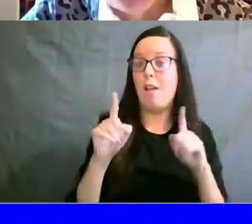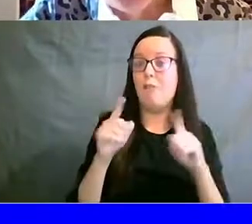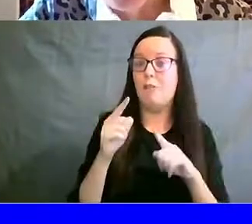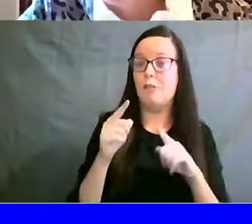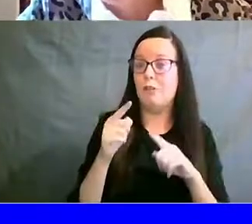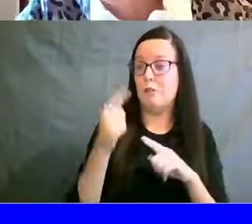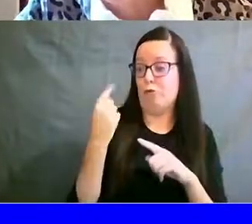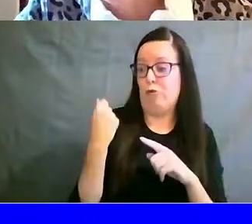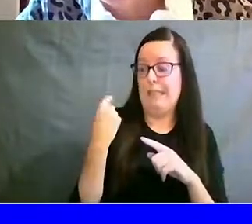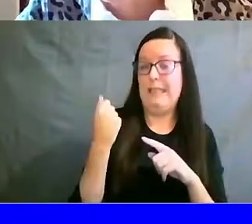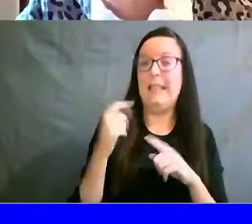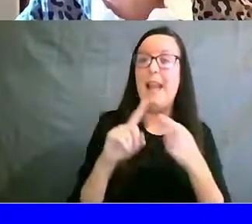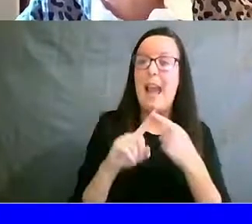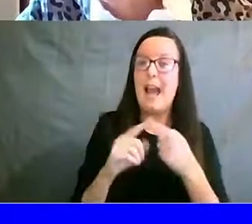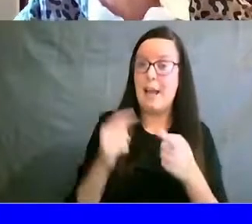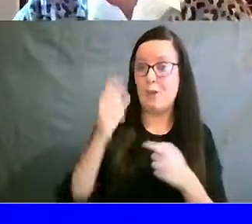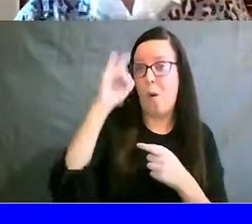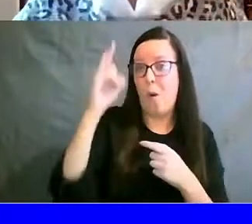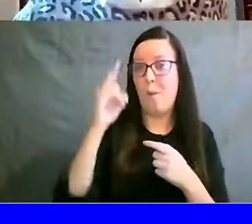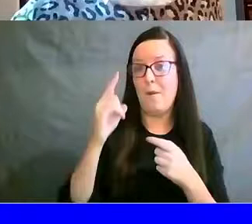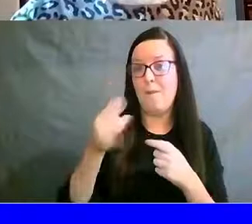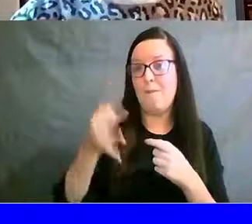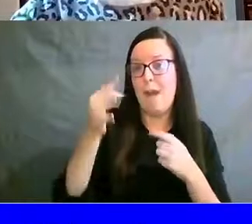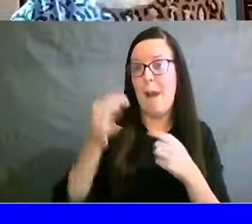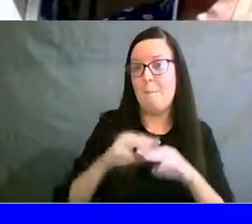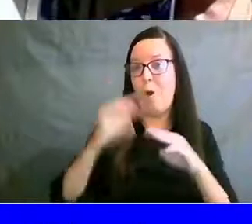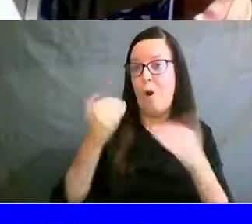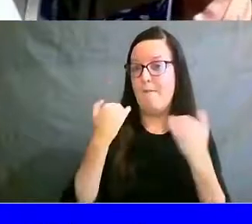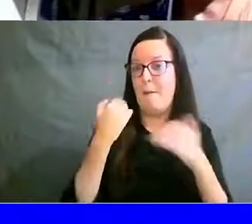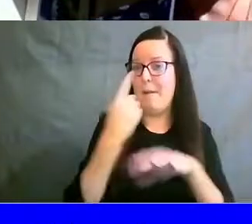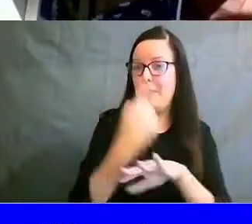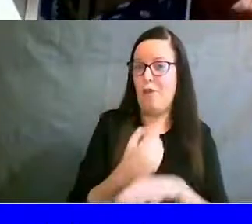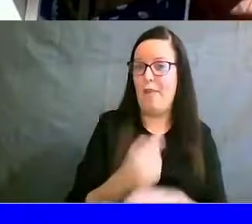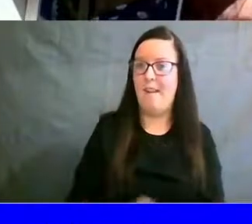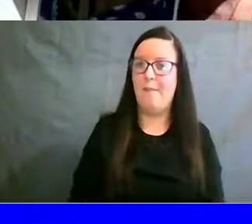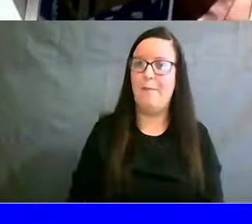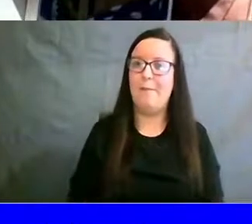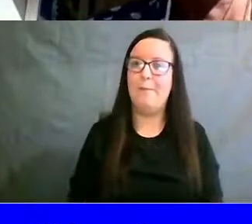information which will be of assistance there. So thank you very much.